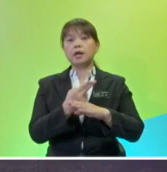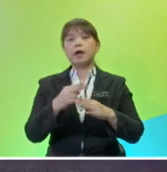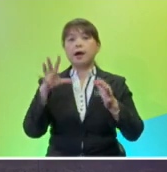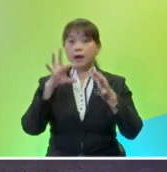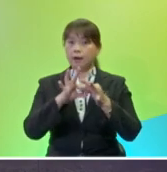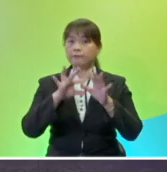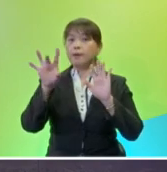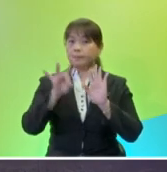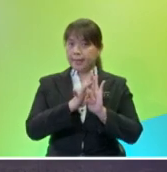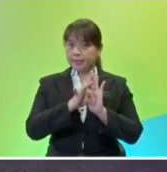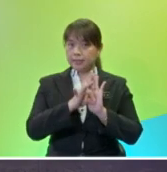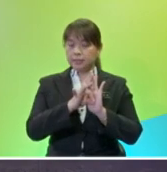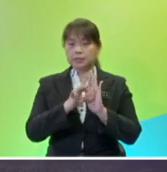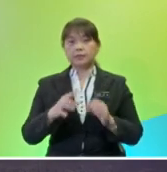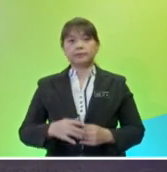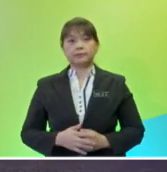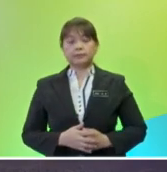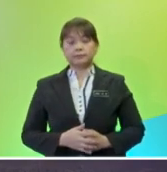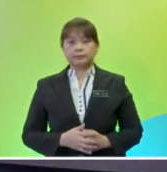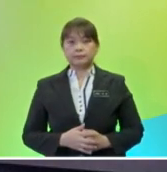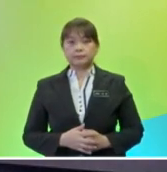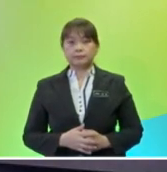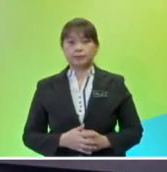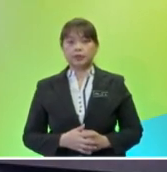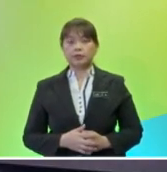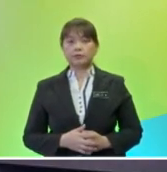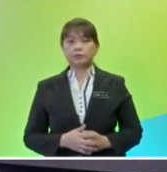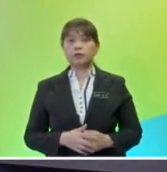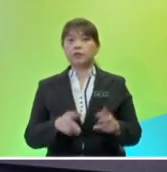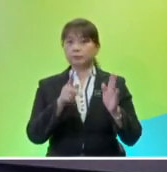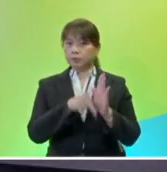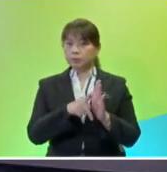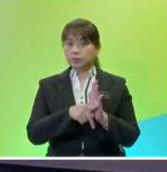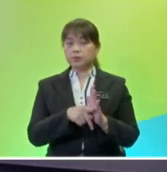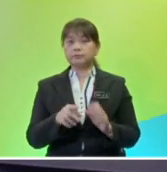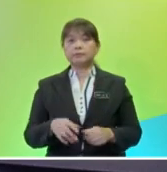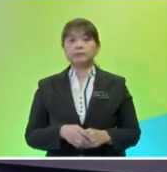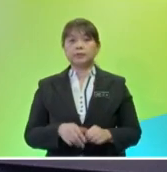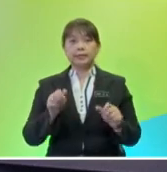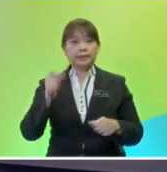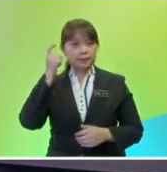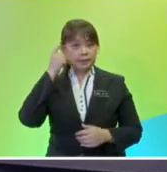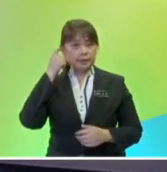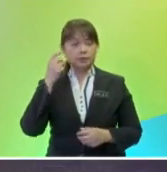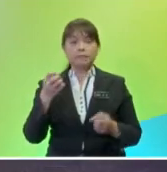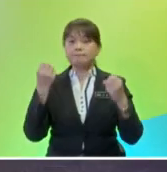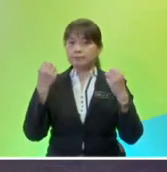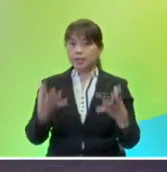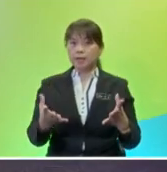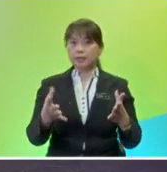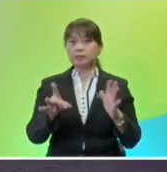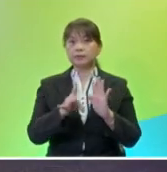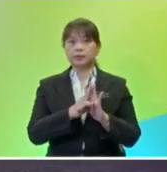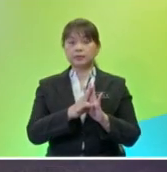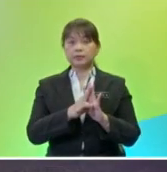think of many things. There's so many uses of magnets that we can find at home, right, teacher? Oh, yeah. Uh-huh. Your